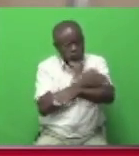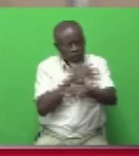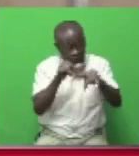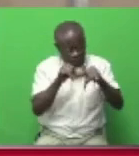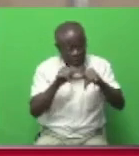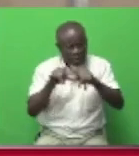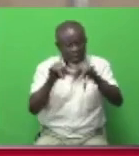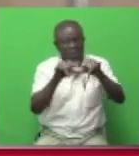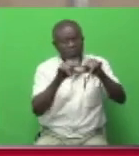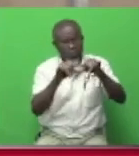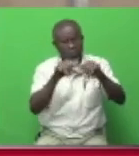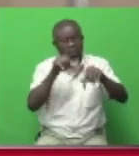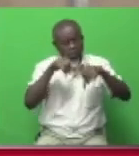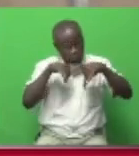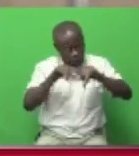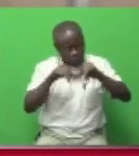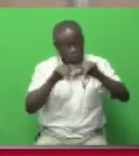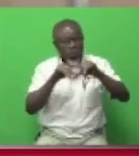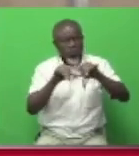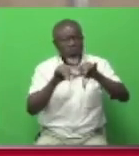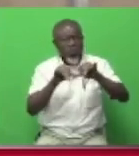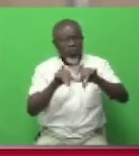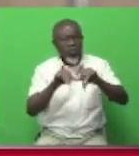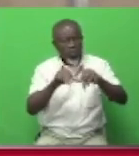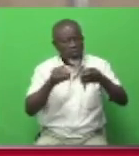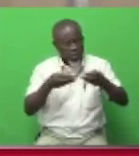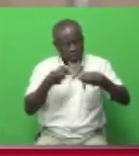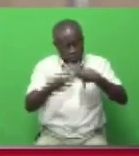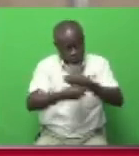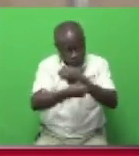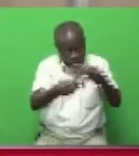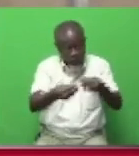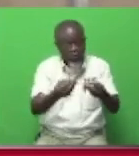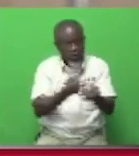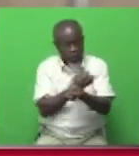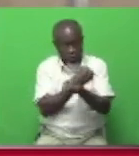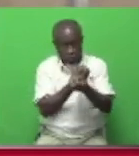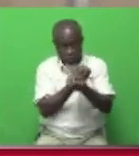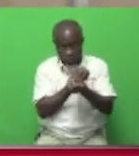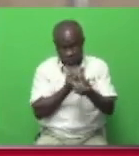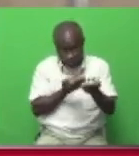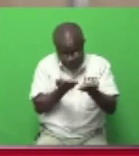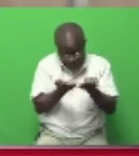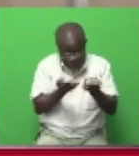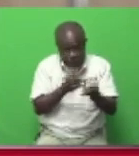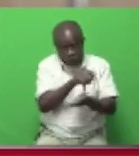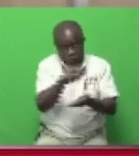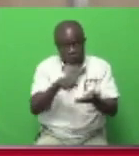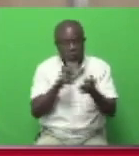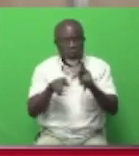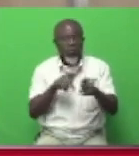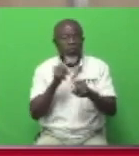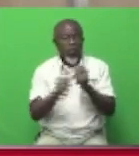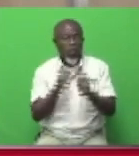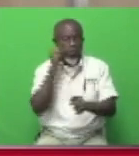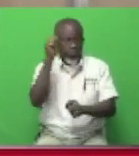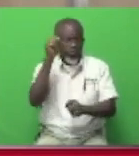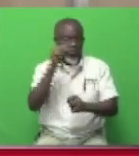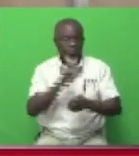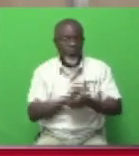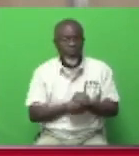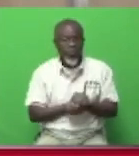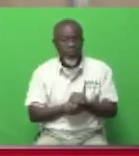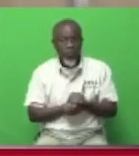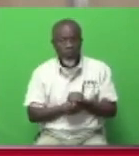know, we continue on the path of proper service delivery to, of course, you, the people of Trinidad and Tobago. And there are so much